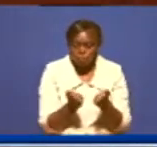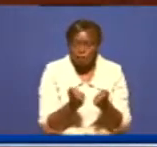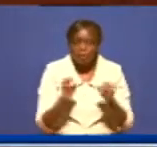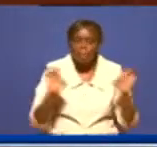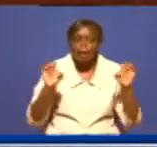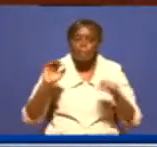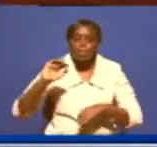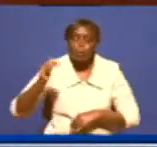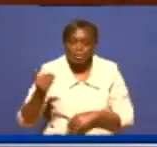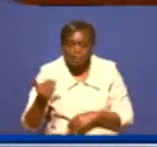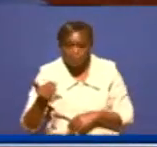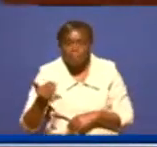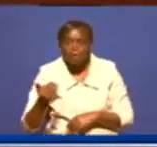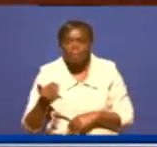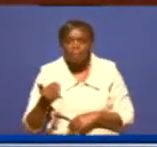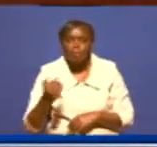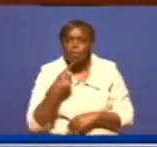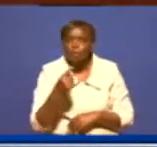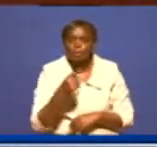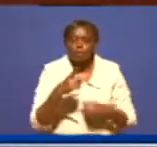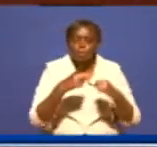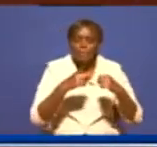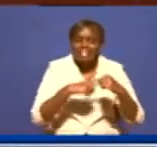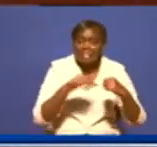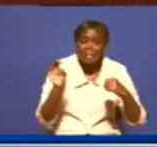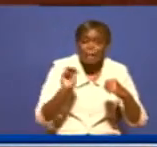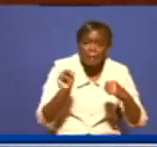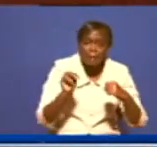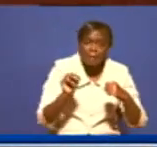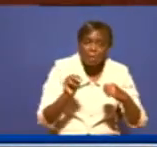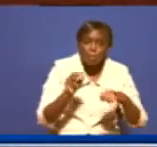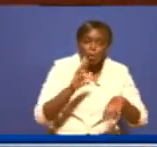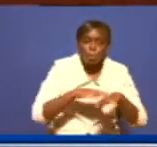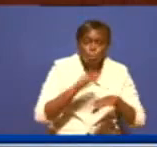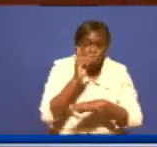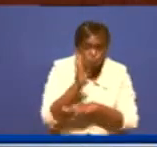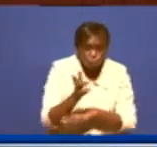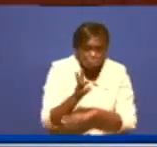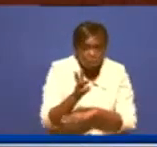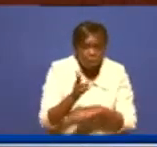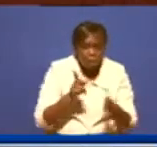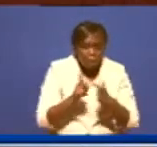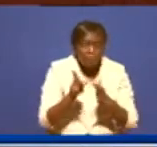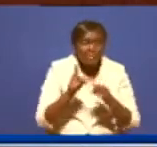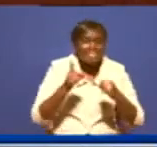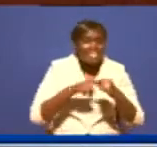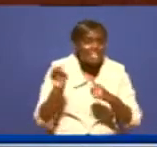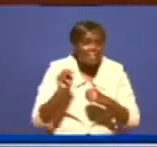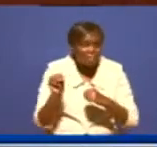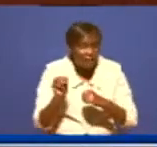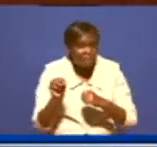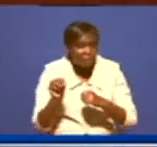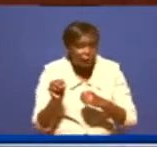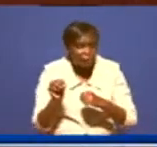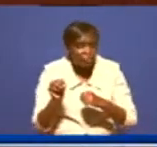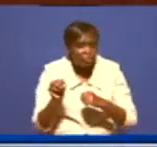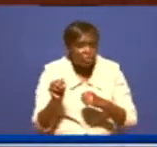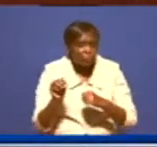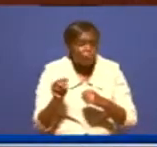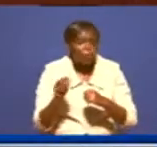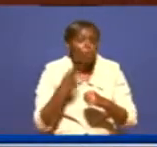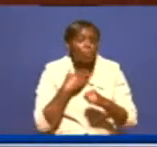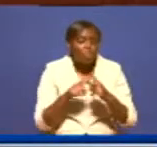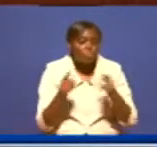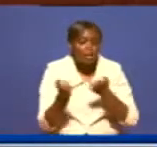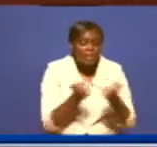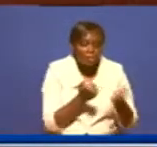town, and he was being told to pay 6 million. So I was wondering, how can 6 million, and these are startups, Madam Speaker, these are